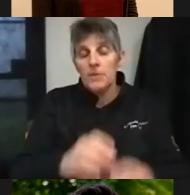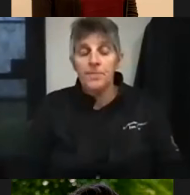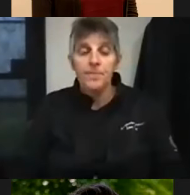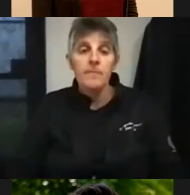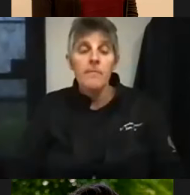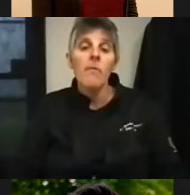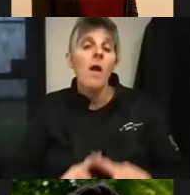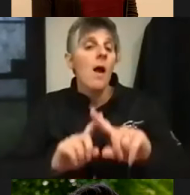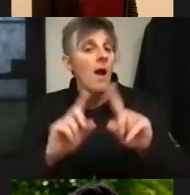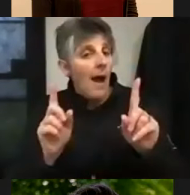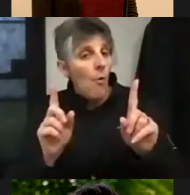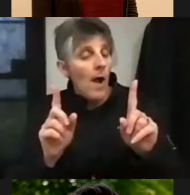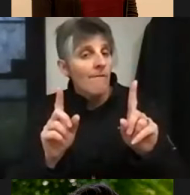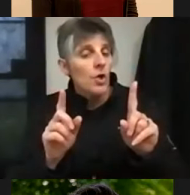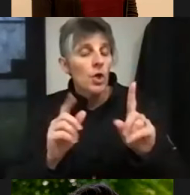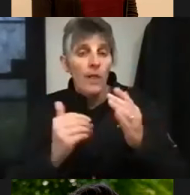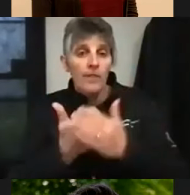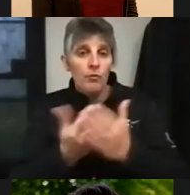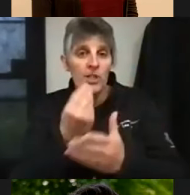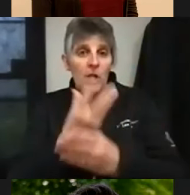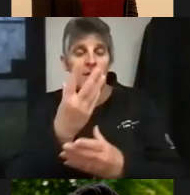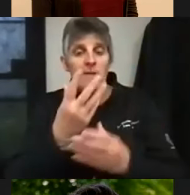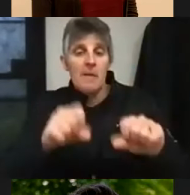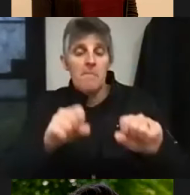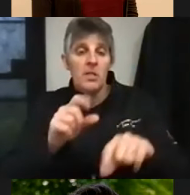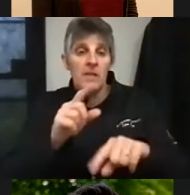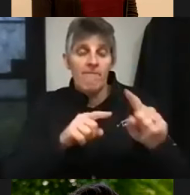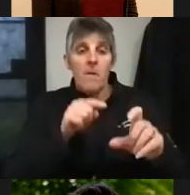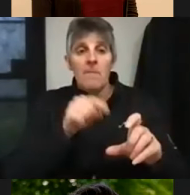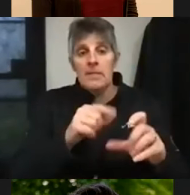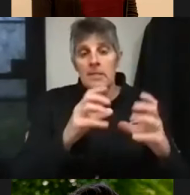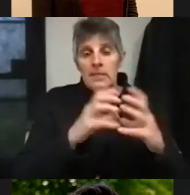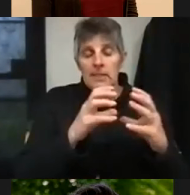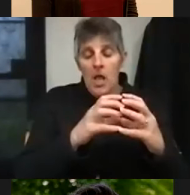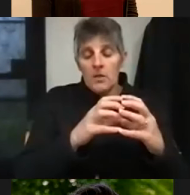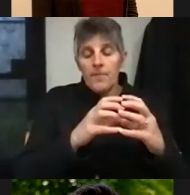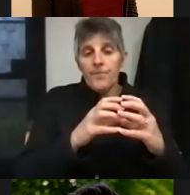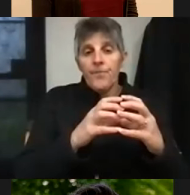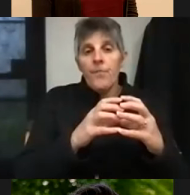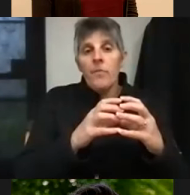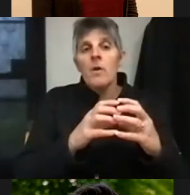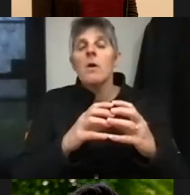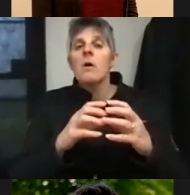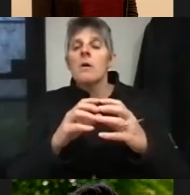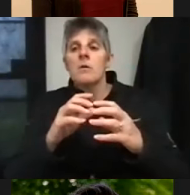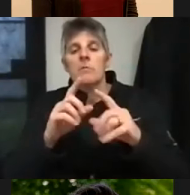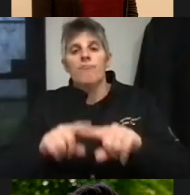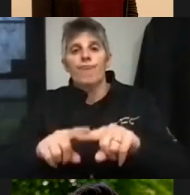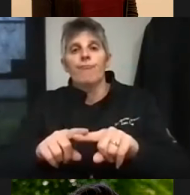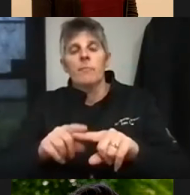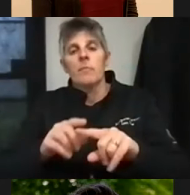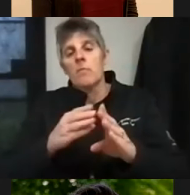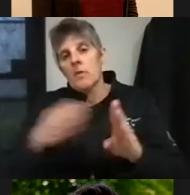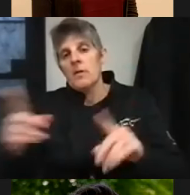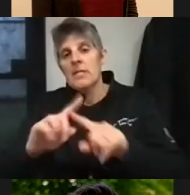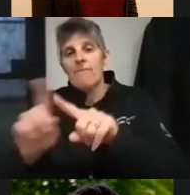However, the regenerative capability from motor glial cells differs dramatically across